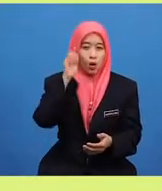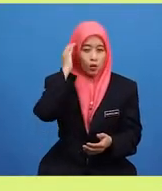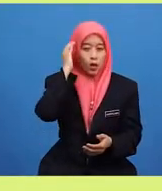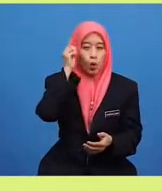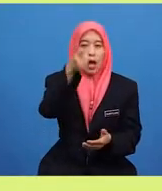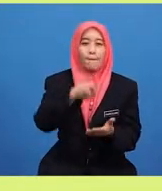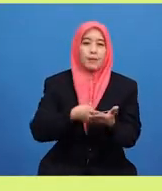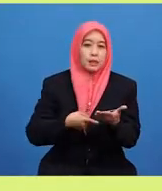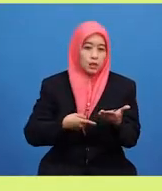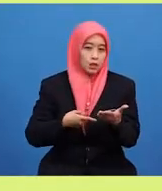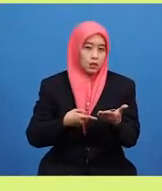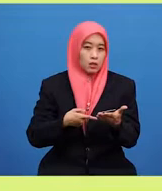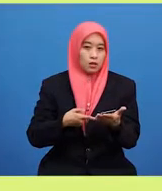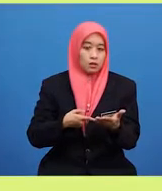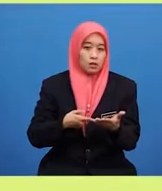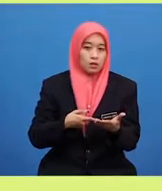one.